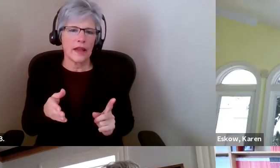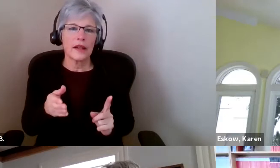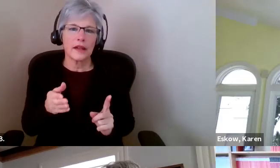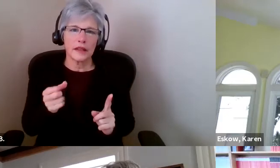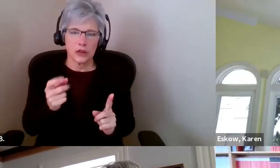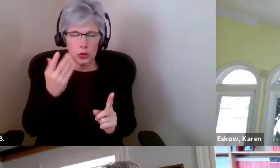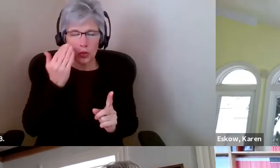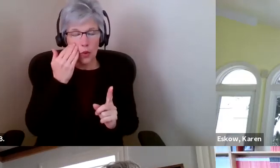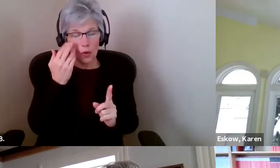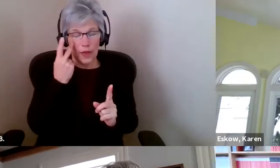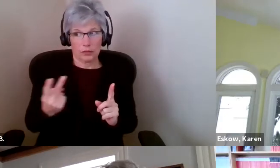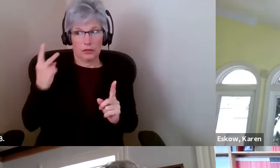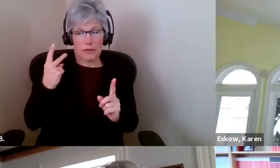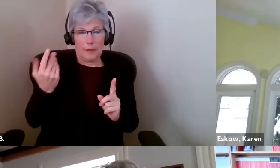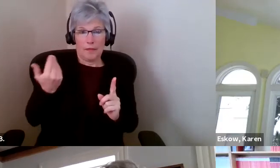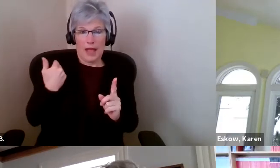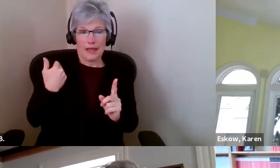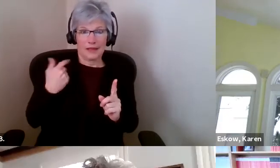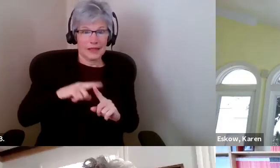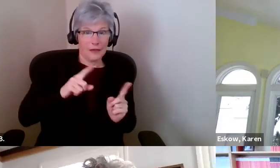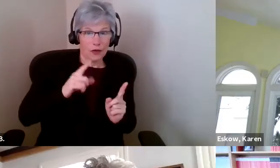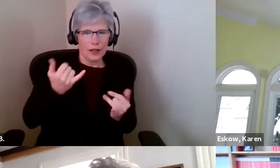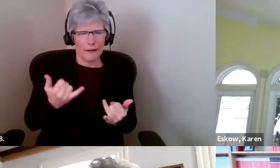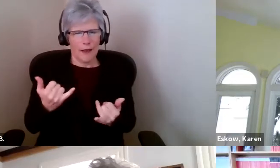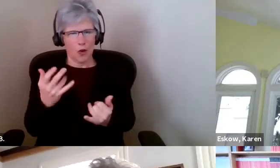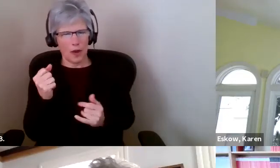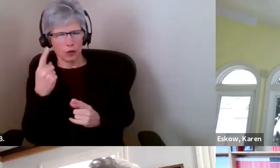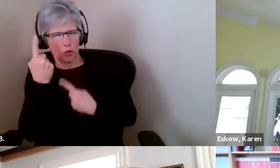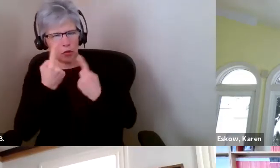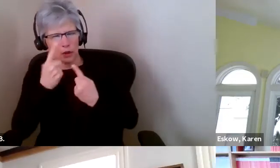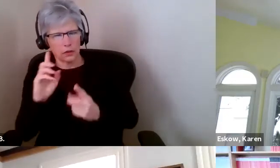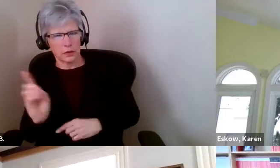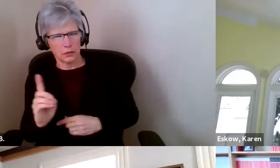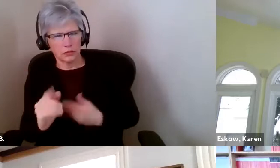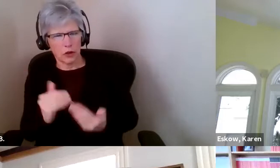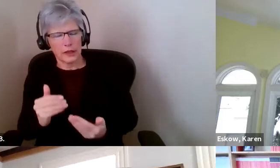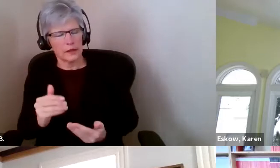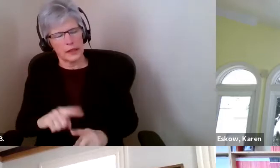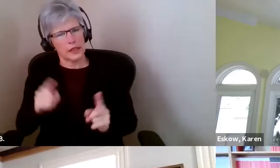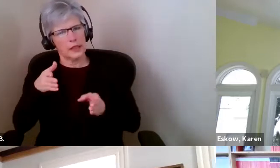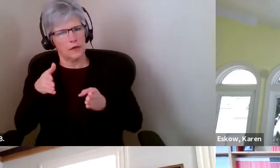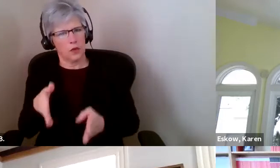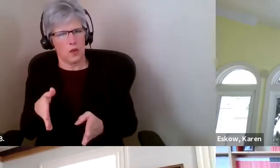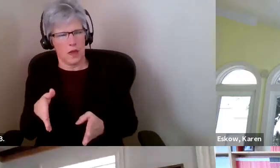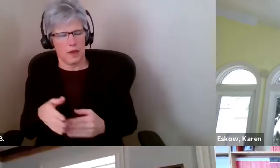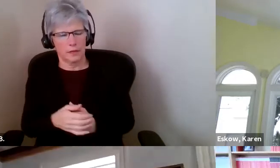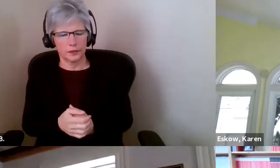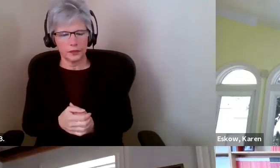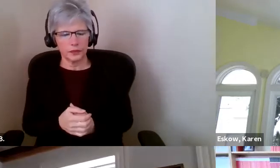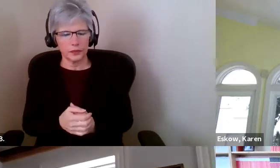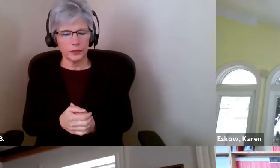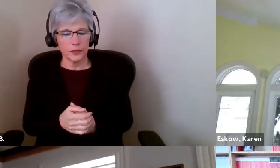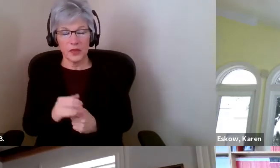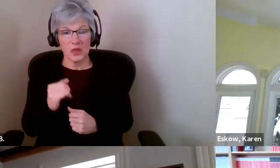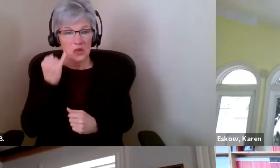democratic enterprise anew and to pose different questions and present it. And if you read my message last